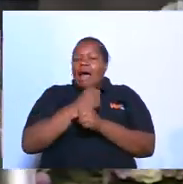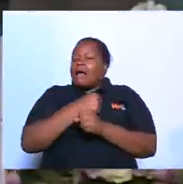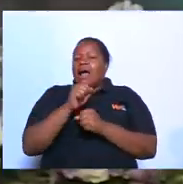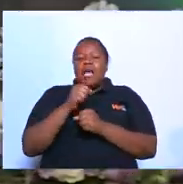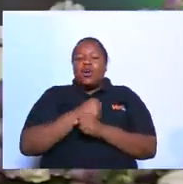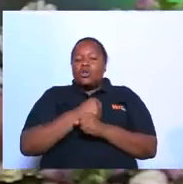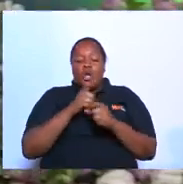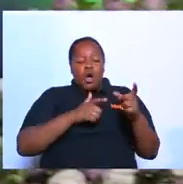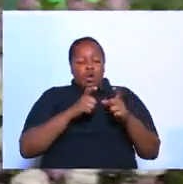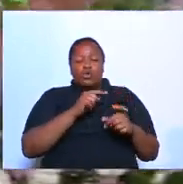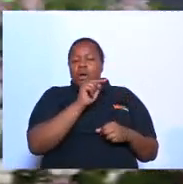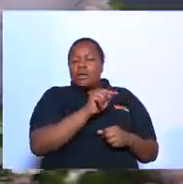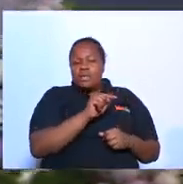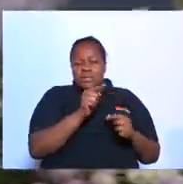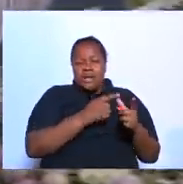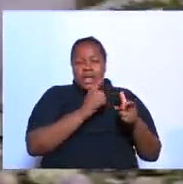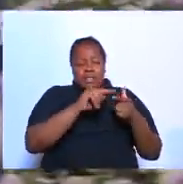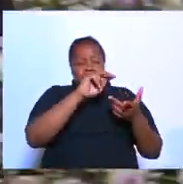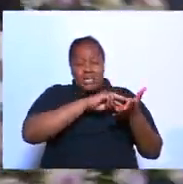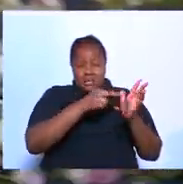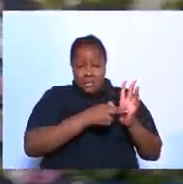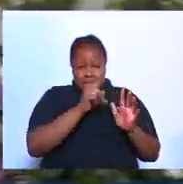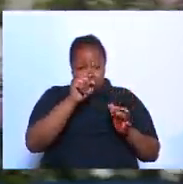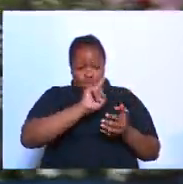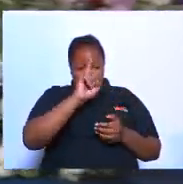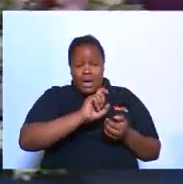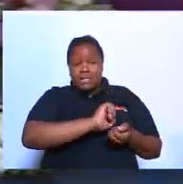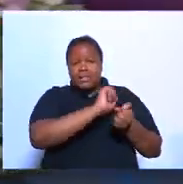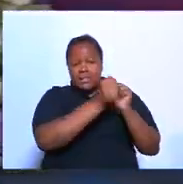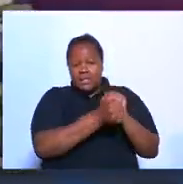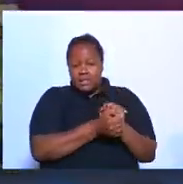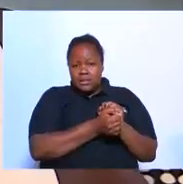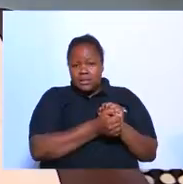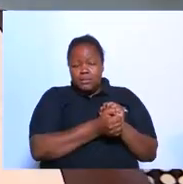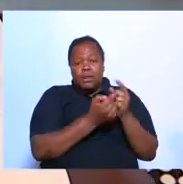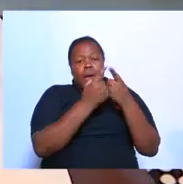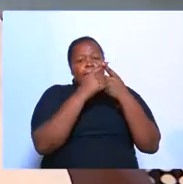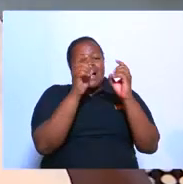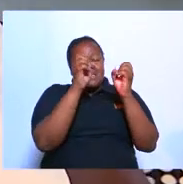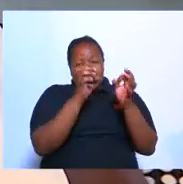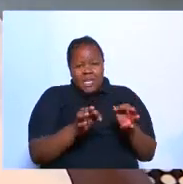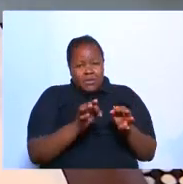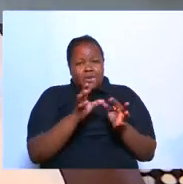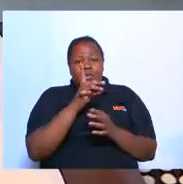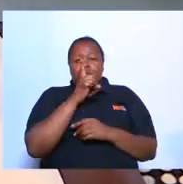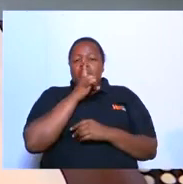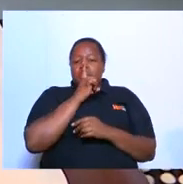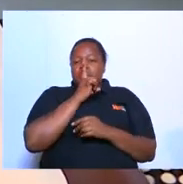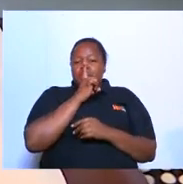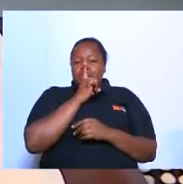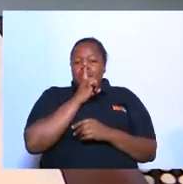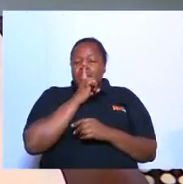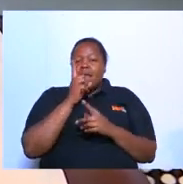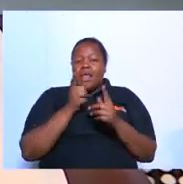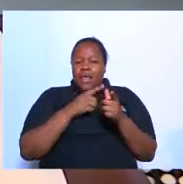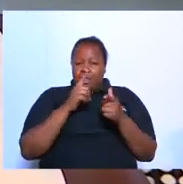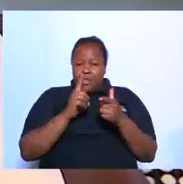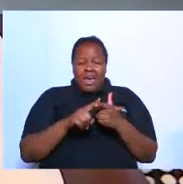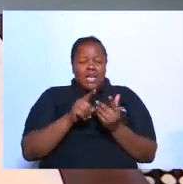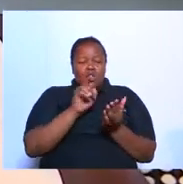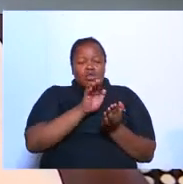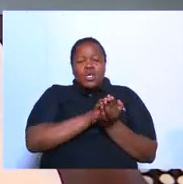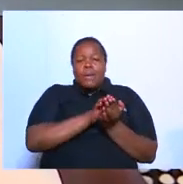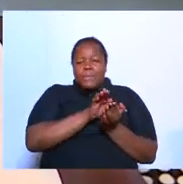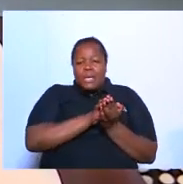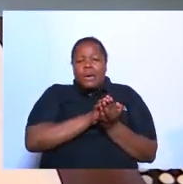this it means make sure that you change but if you keep quiet you you keep those things